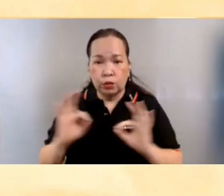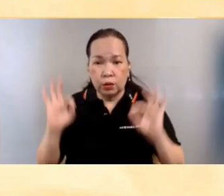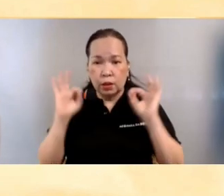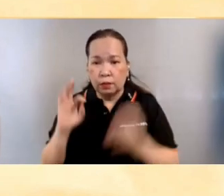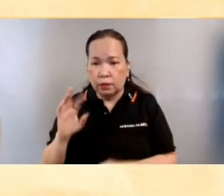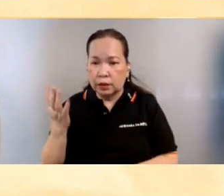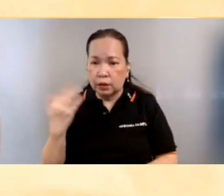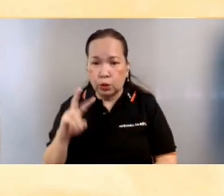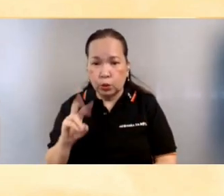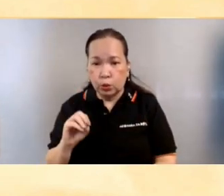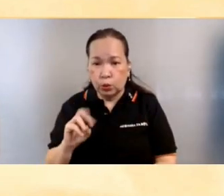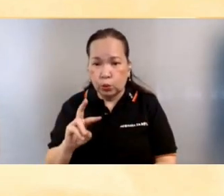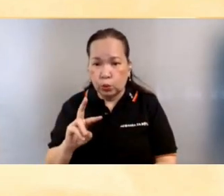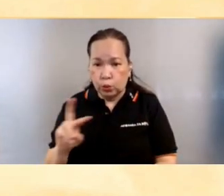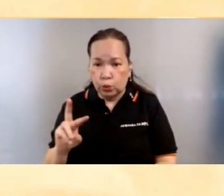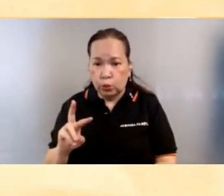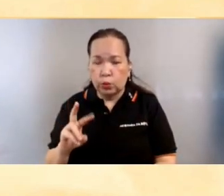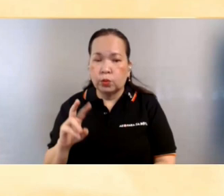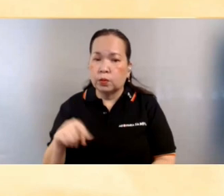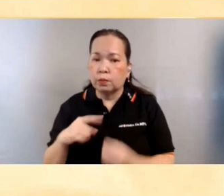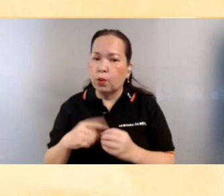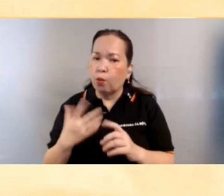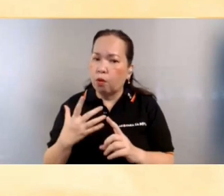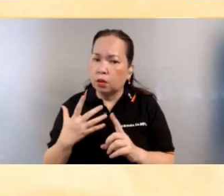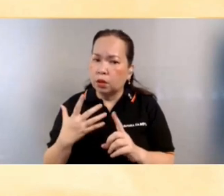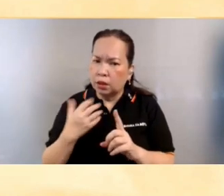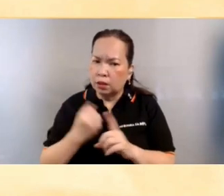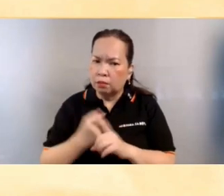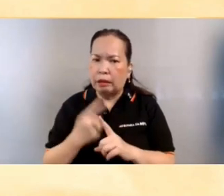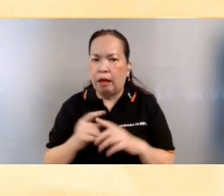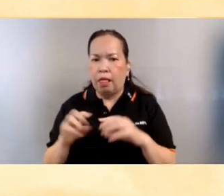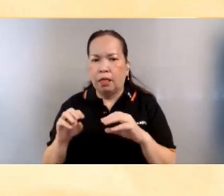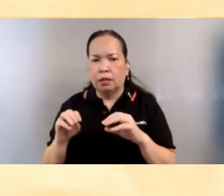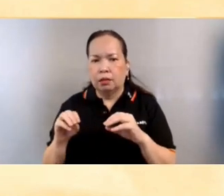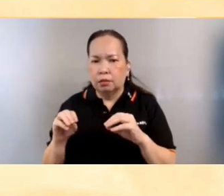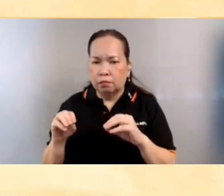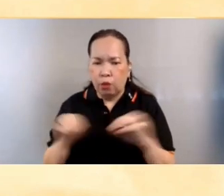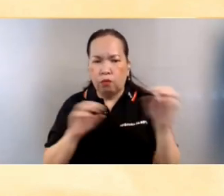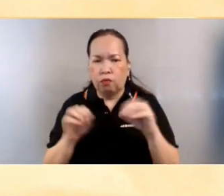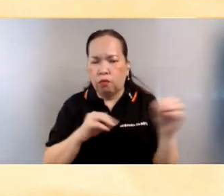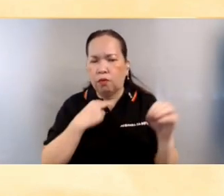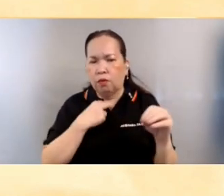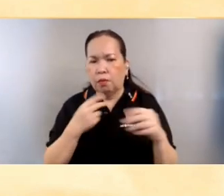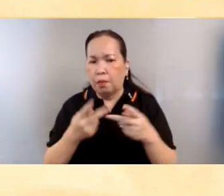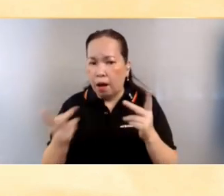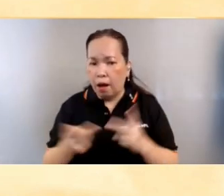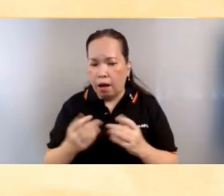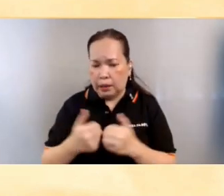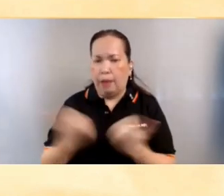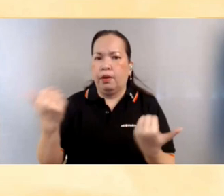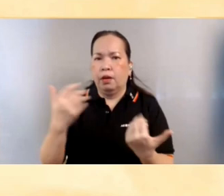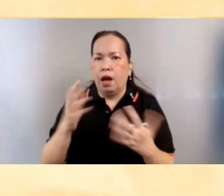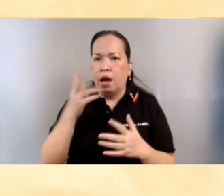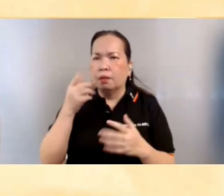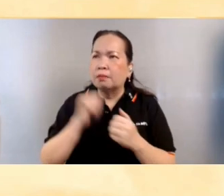2022. On the impacts of cyclical displacement on children, there's family separation. There are